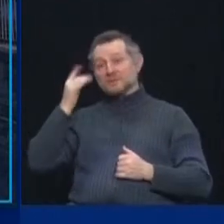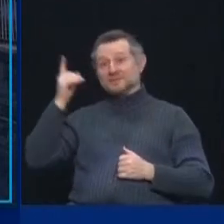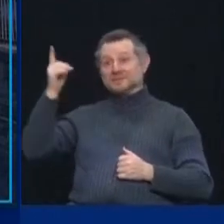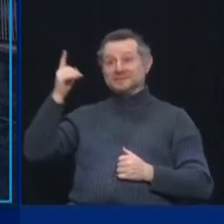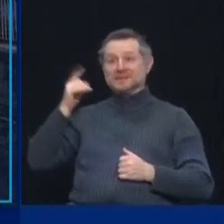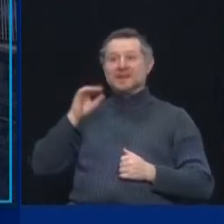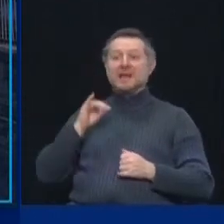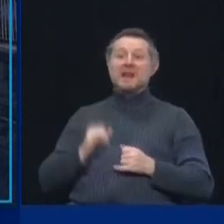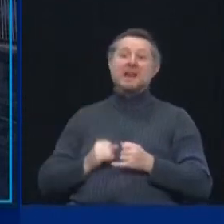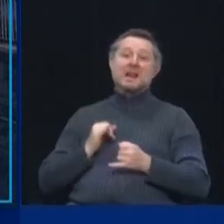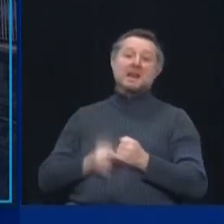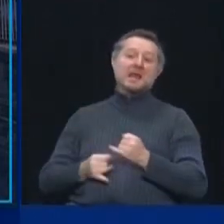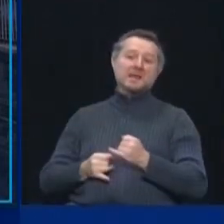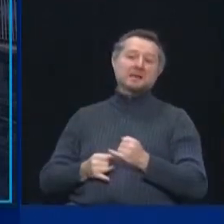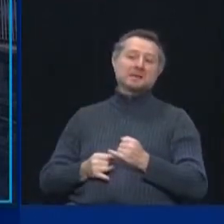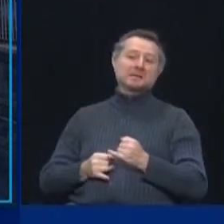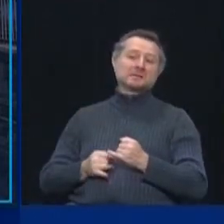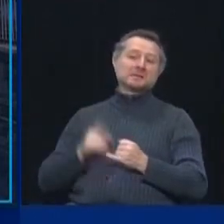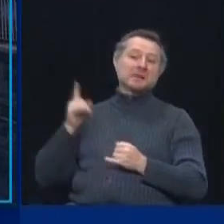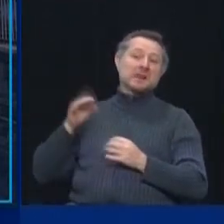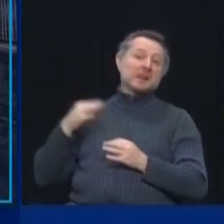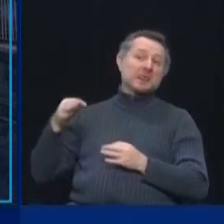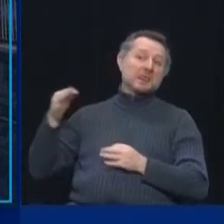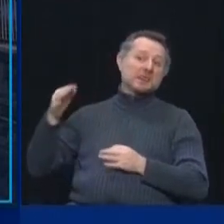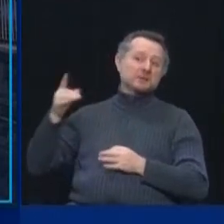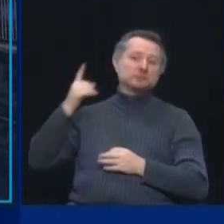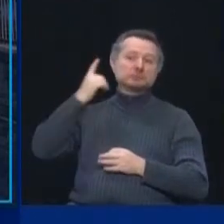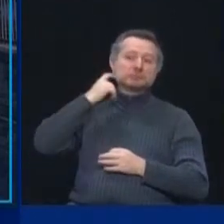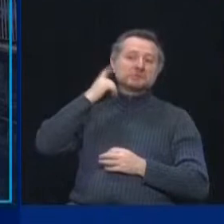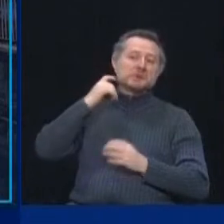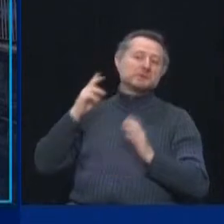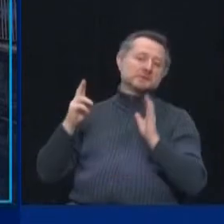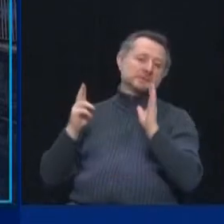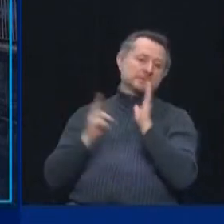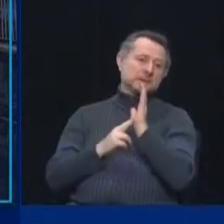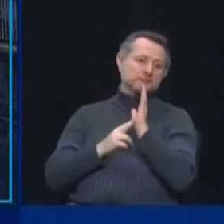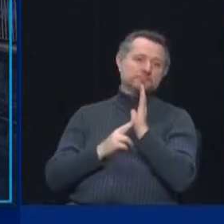last obstacle, and they have signed off.